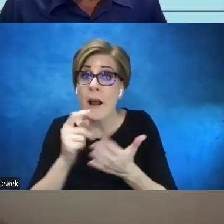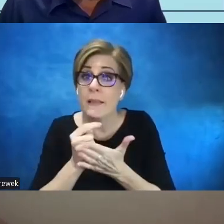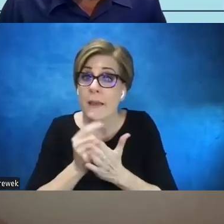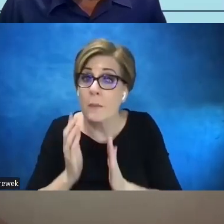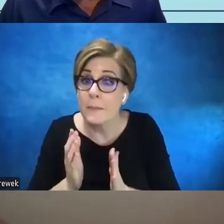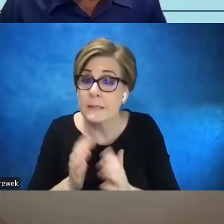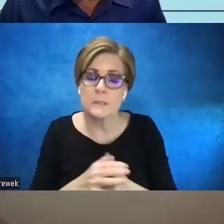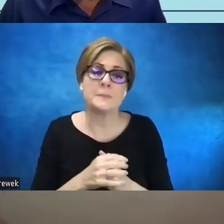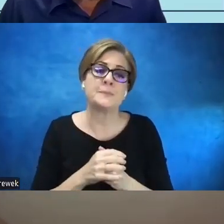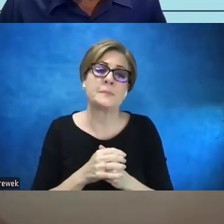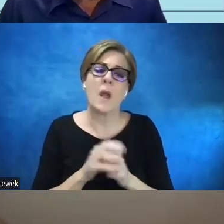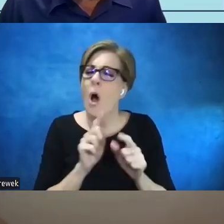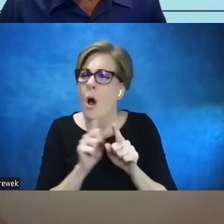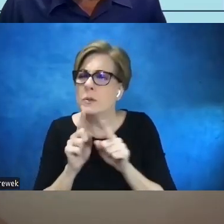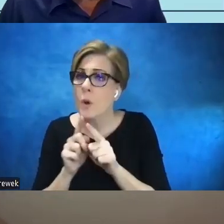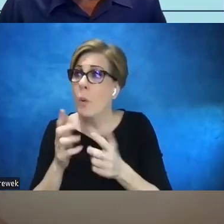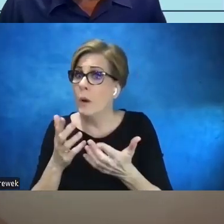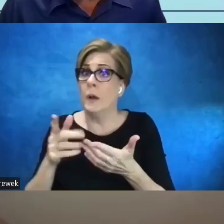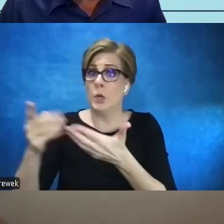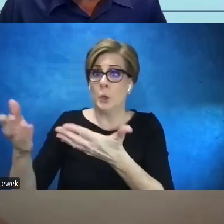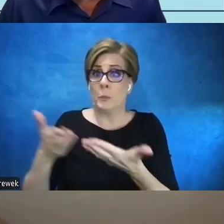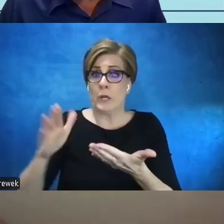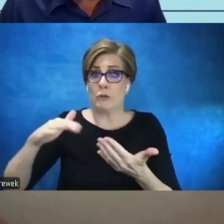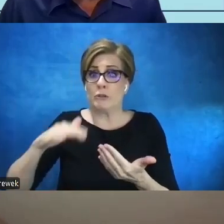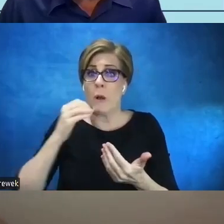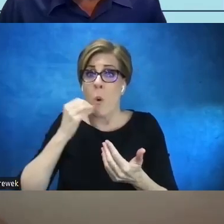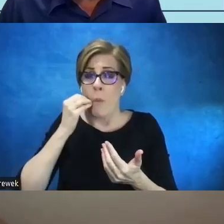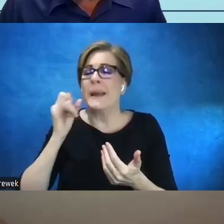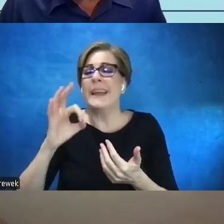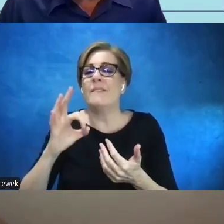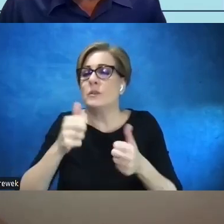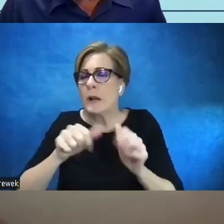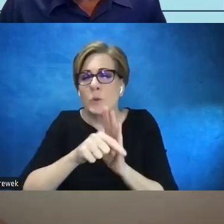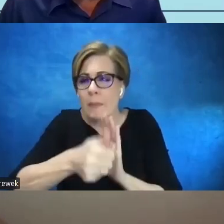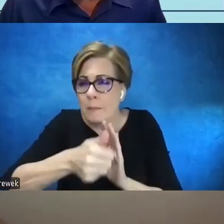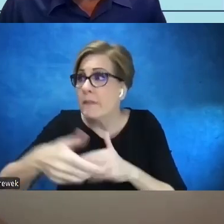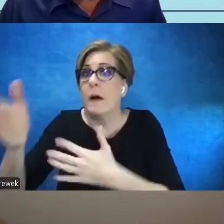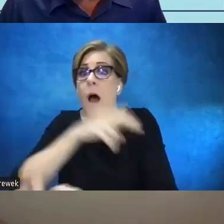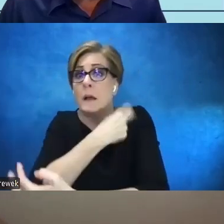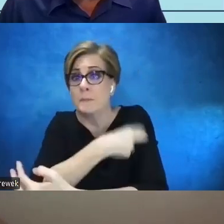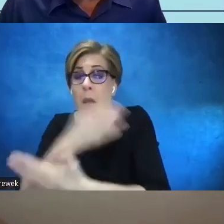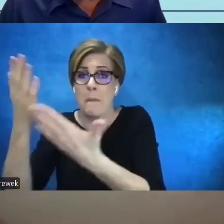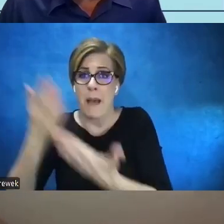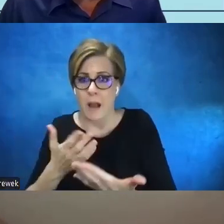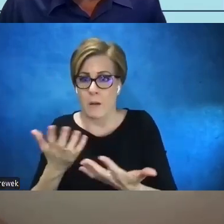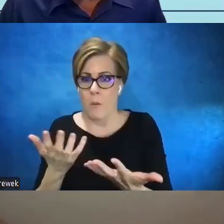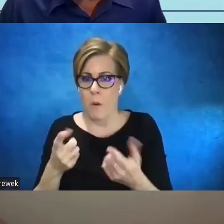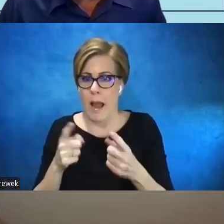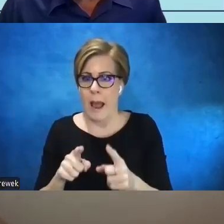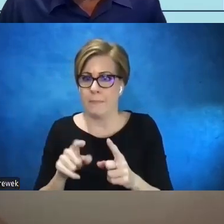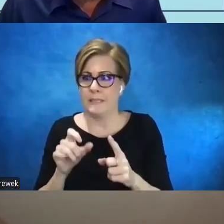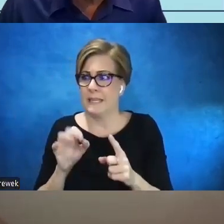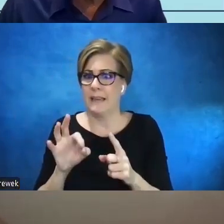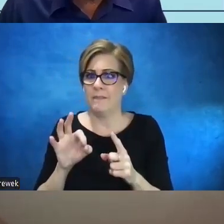then we also went into, what happens, you're bringing your child home if your child was hospitalized. What happens when you have to punish your child? They do something